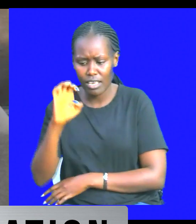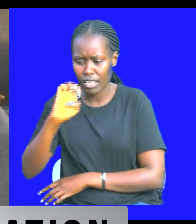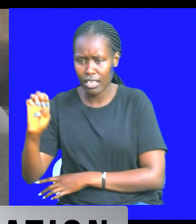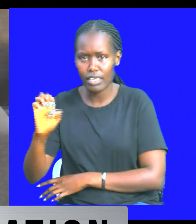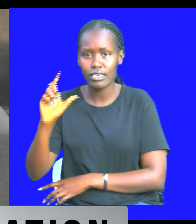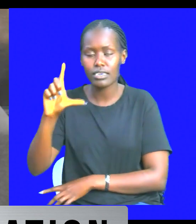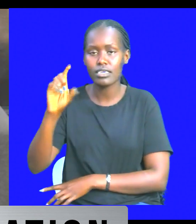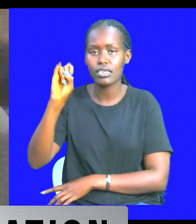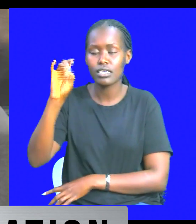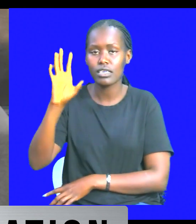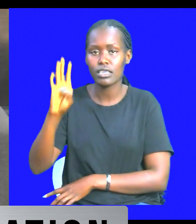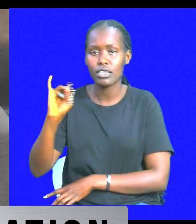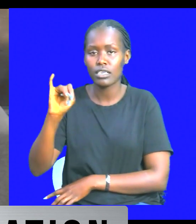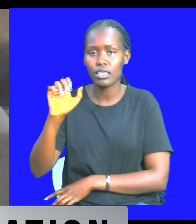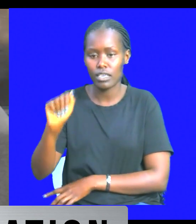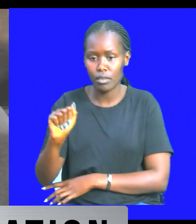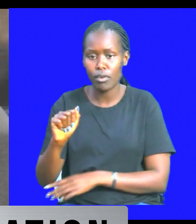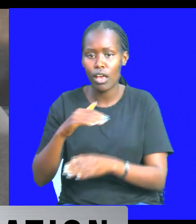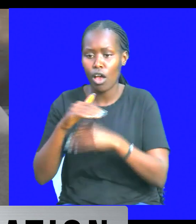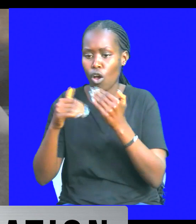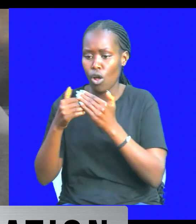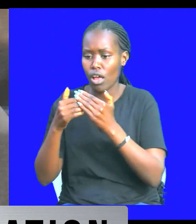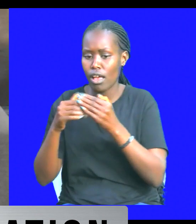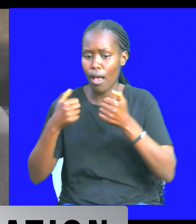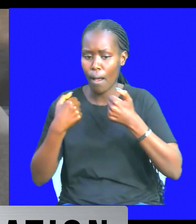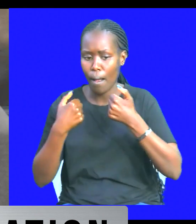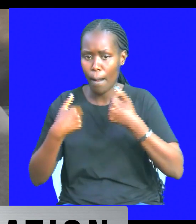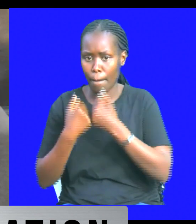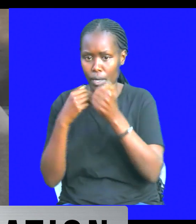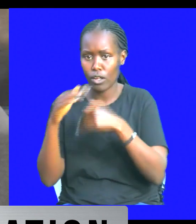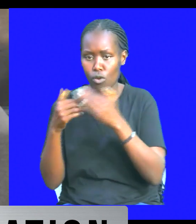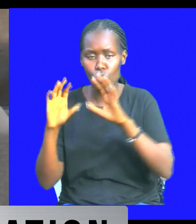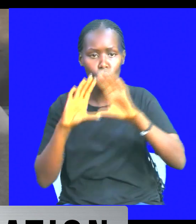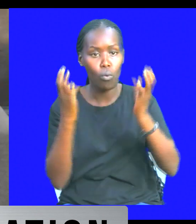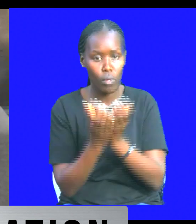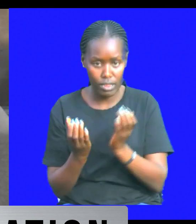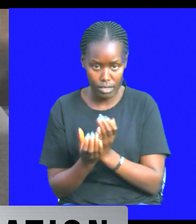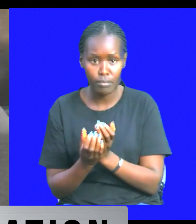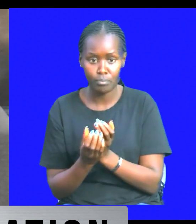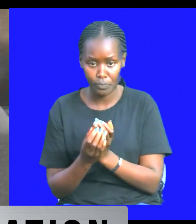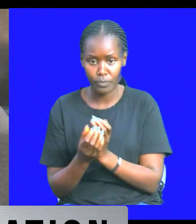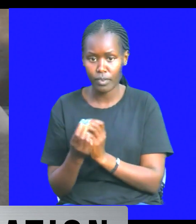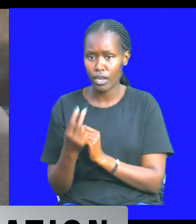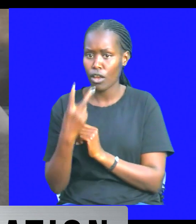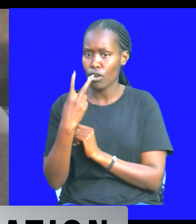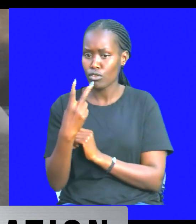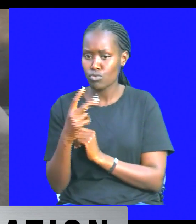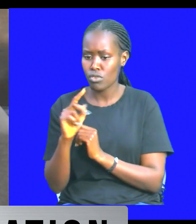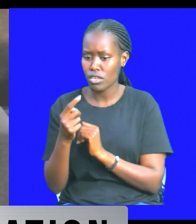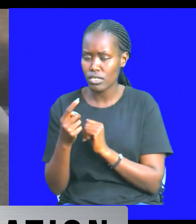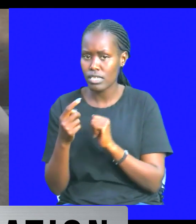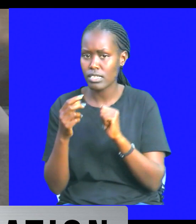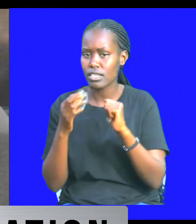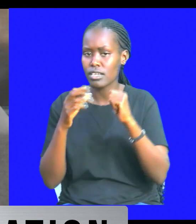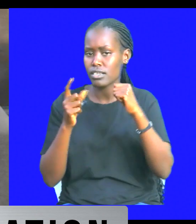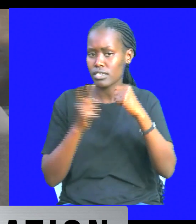happening across the country. Morocco had across the continent. A very serious earthquake. Yes. It's very unfortunate. 2,681 people dead. And